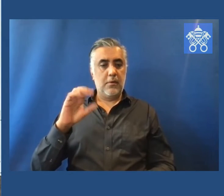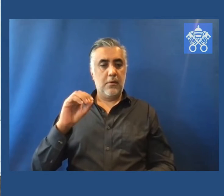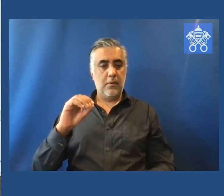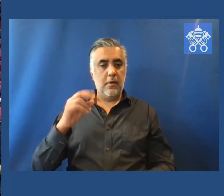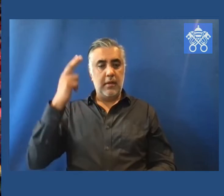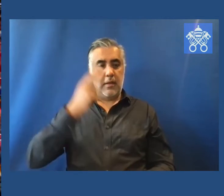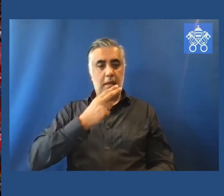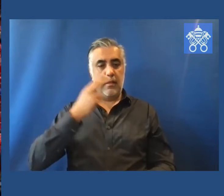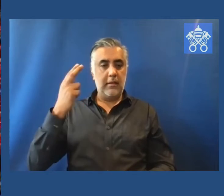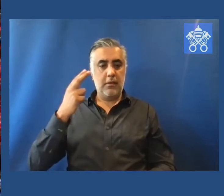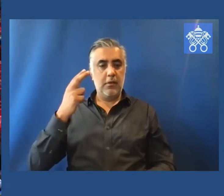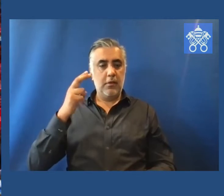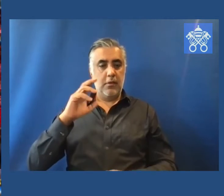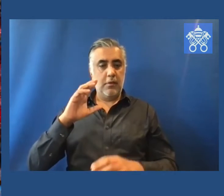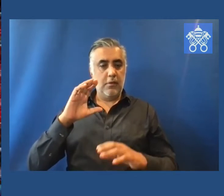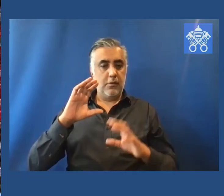The charismatic renewal,